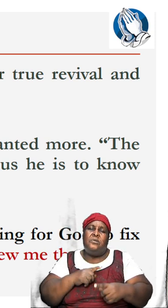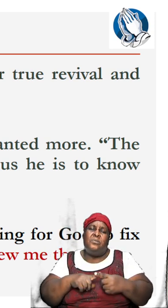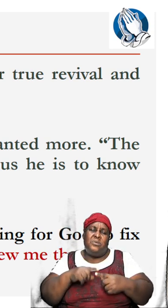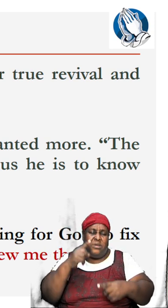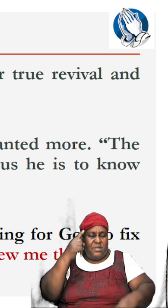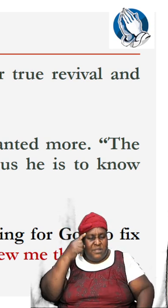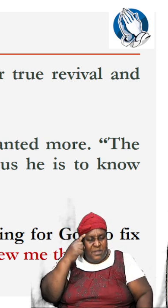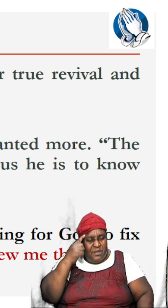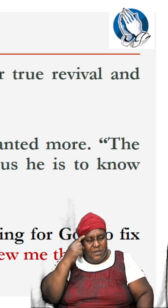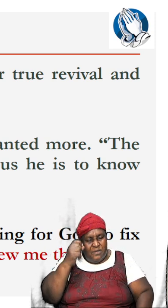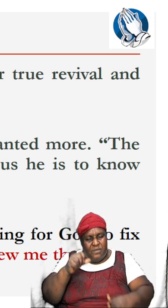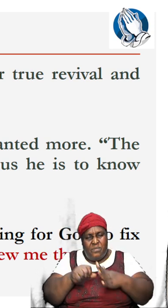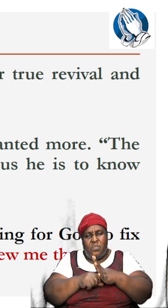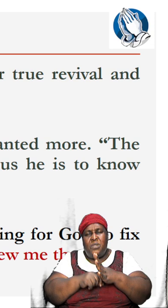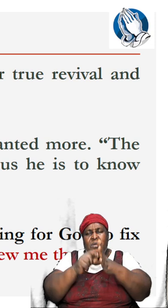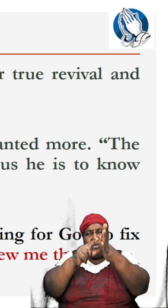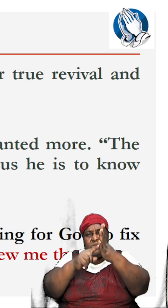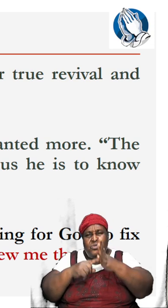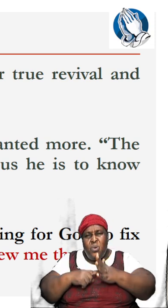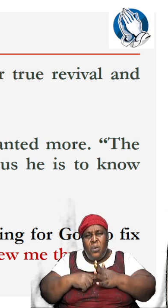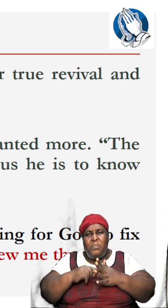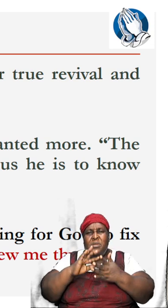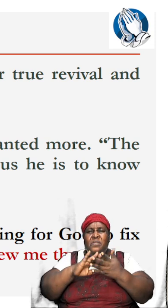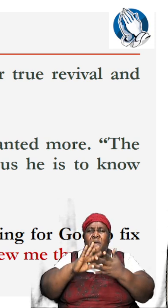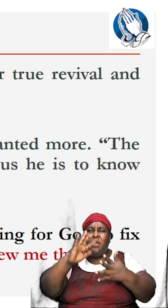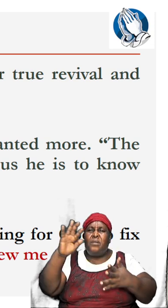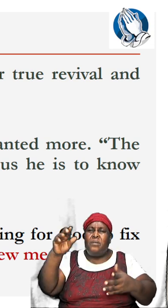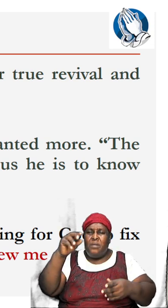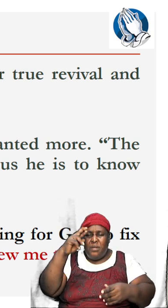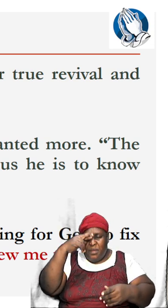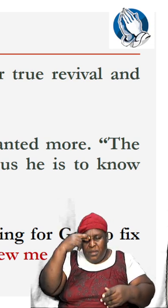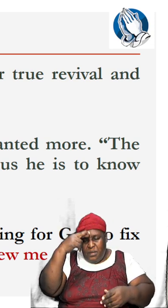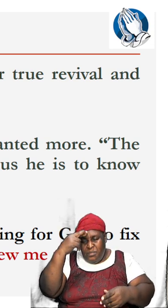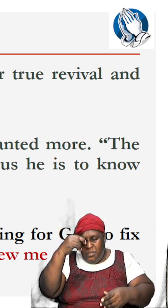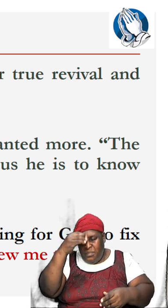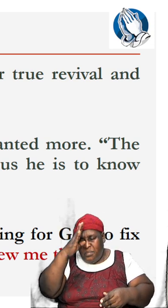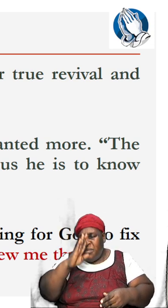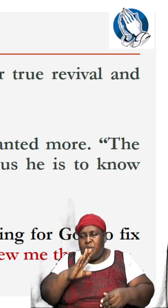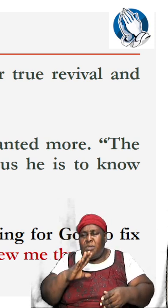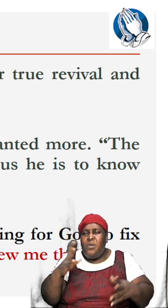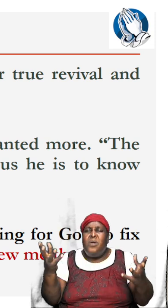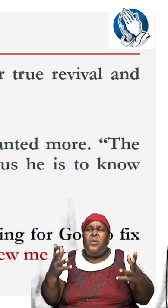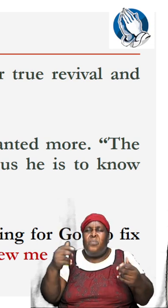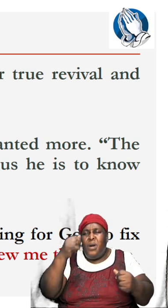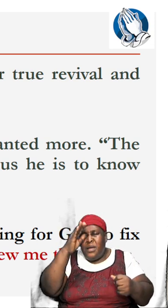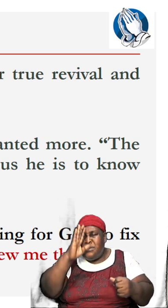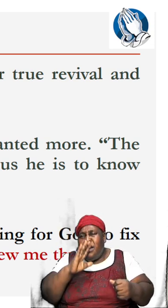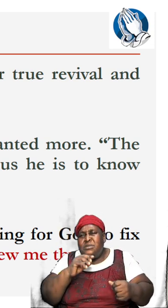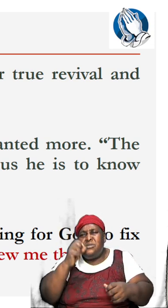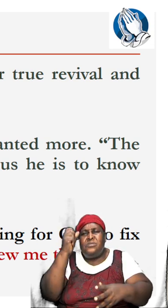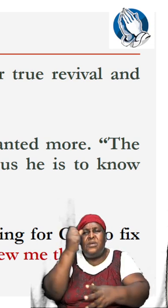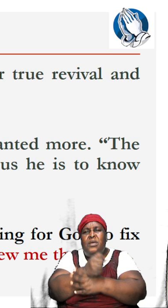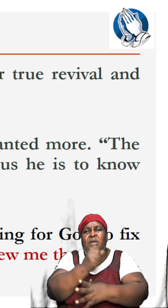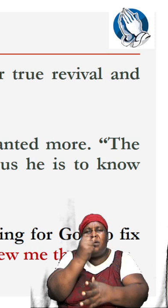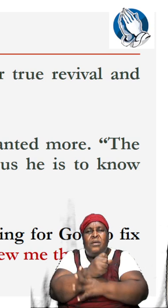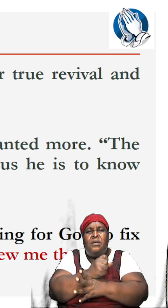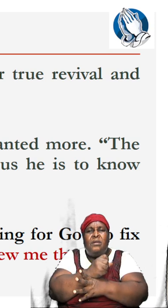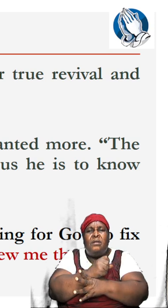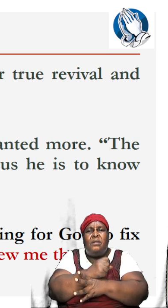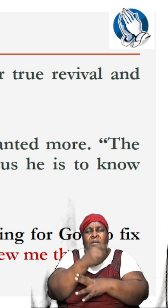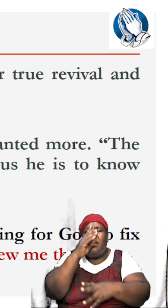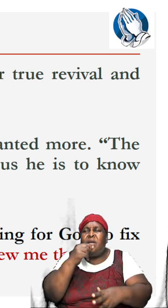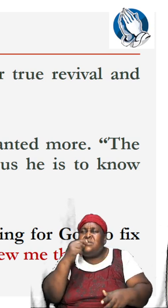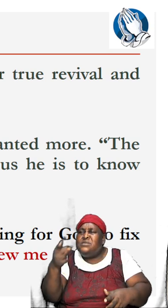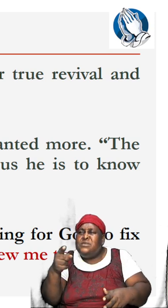this scripture, show me thy glory, it reminds me of what God said to Abraham. He said, God said, fear not,